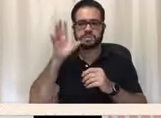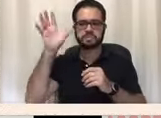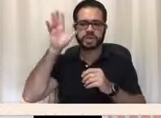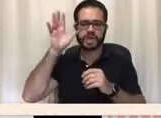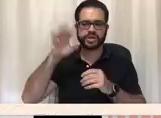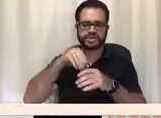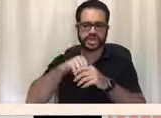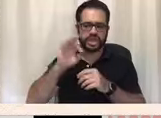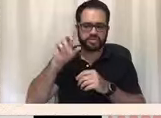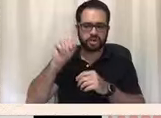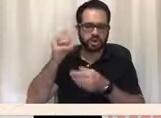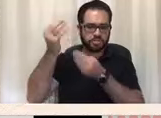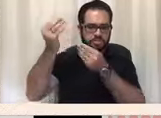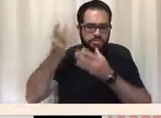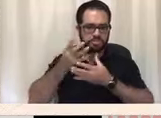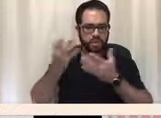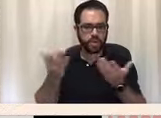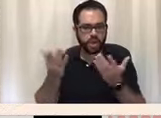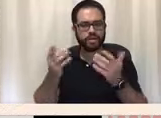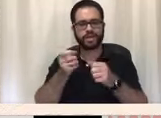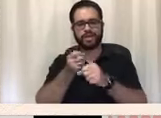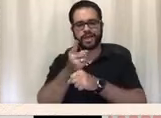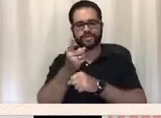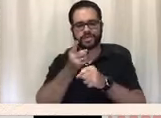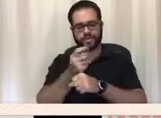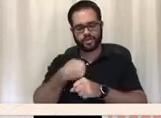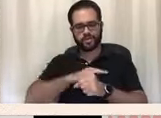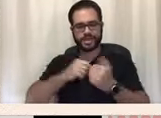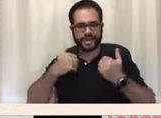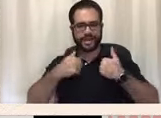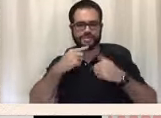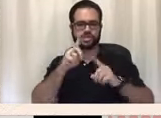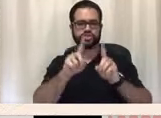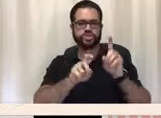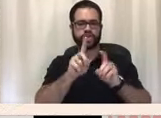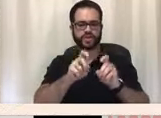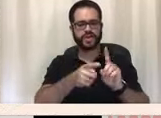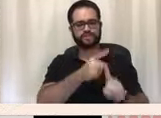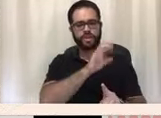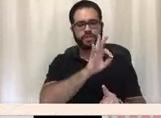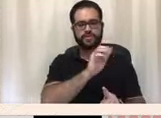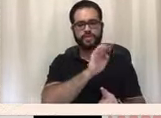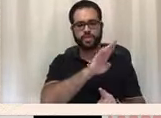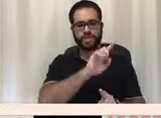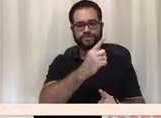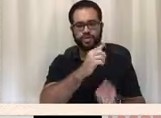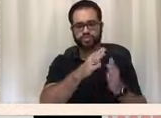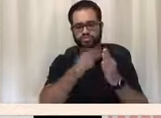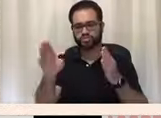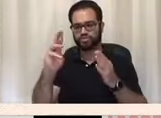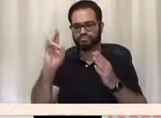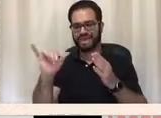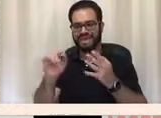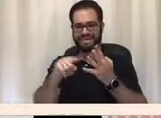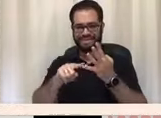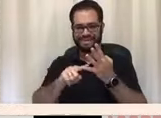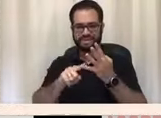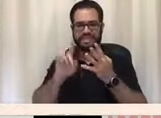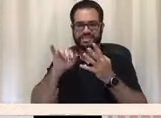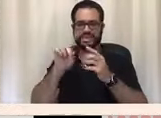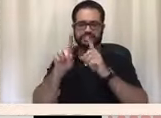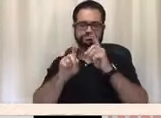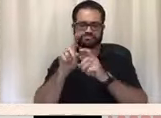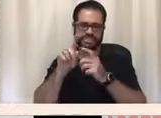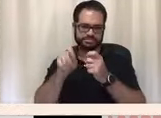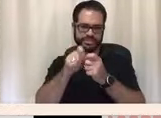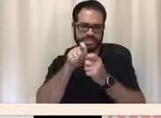us? Each year we have a survey that runs from February 1st through the end of May. This survey is specific to parents of